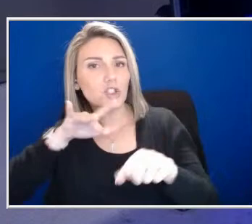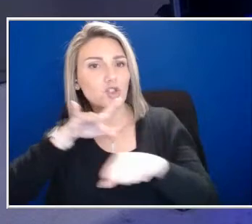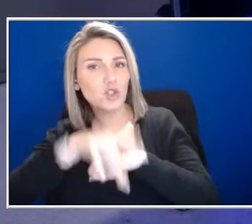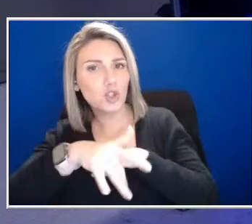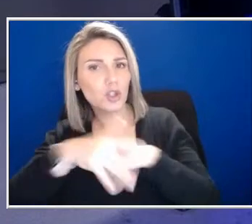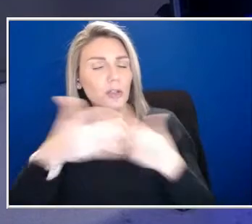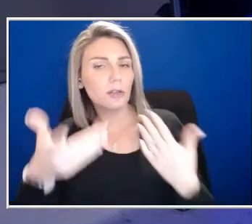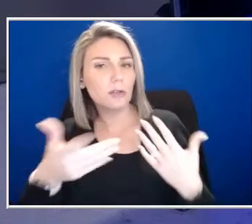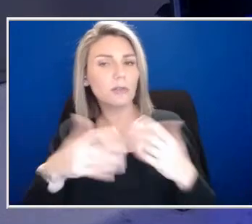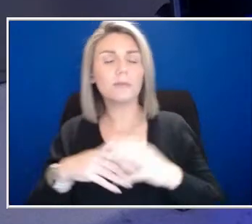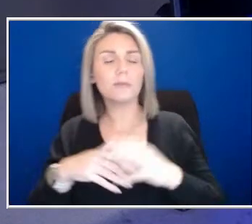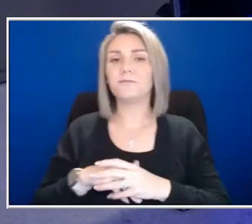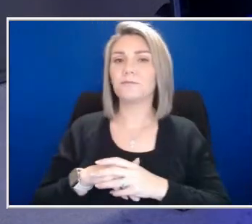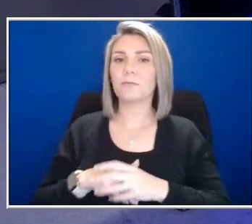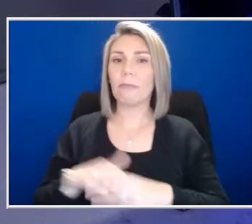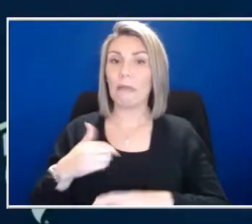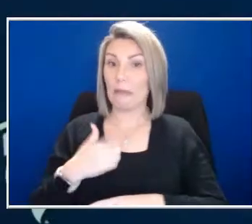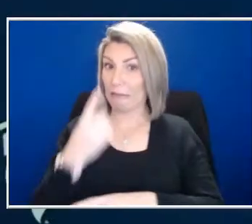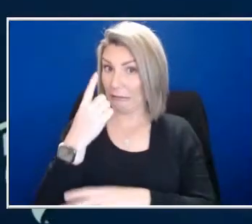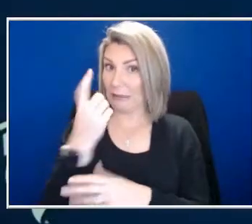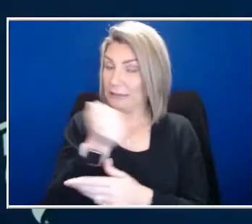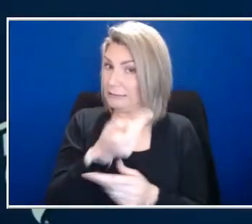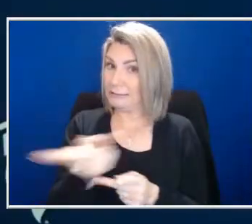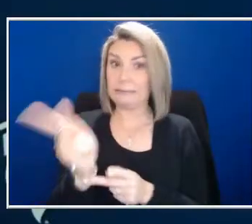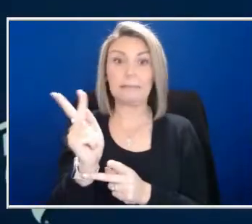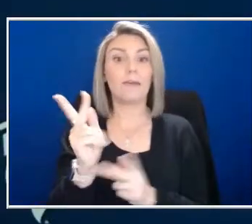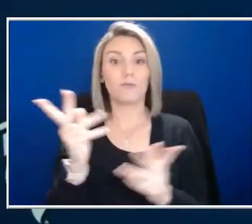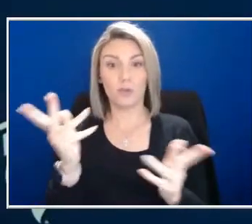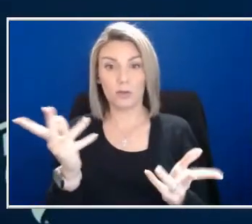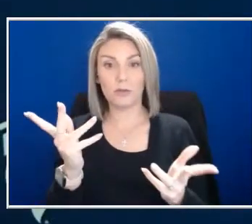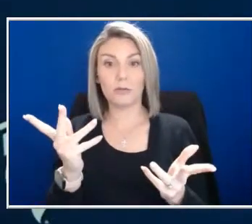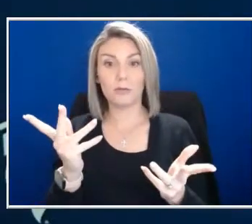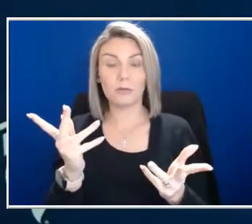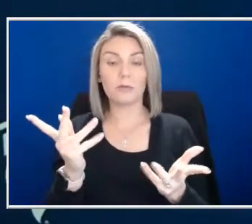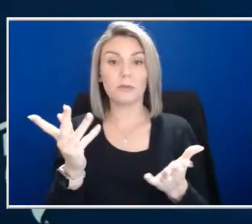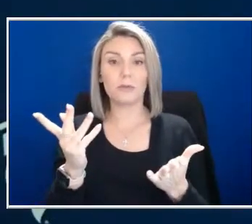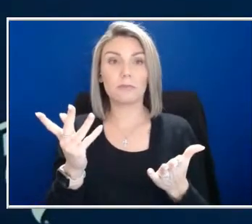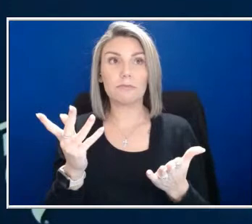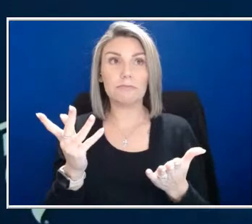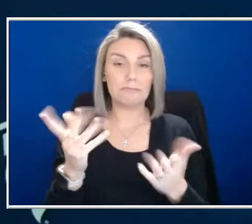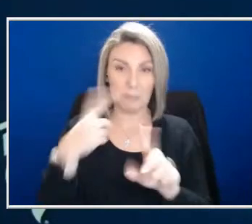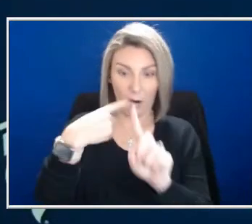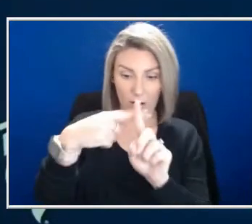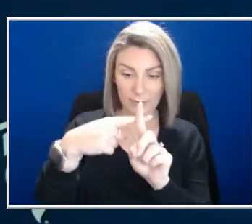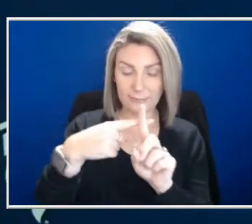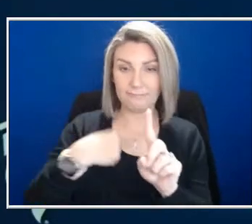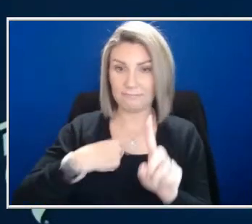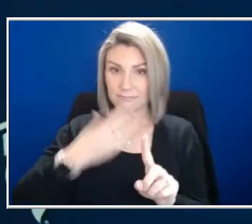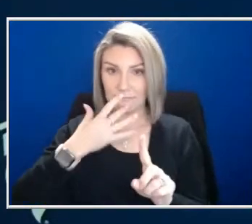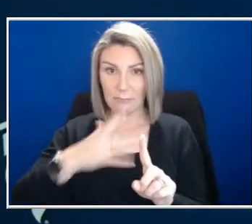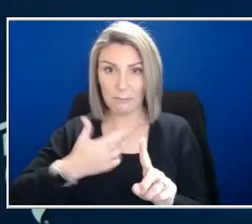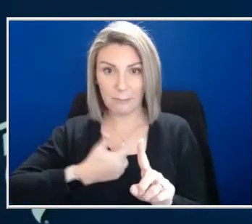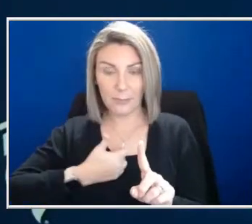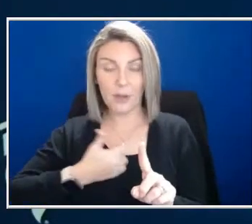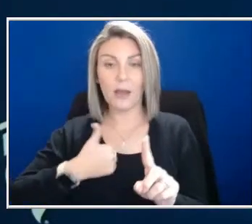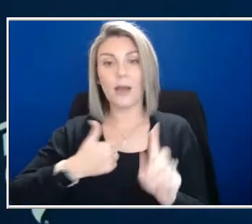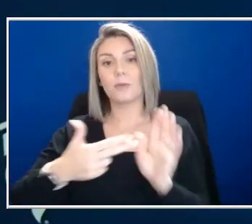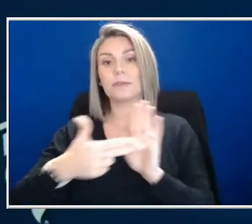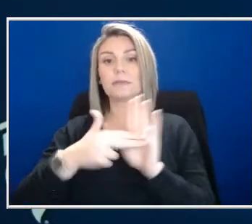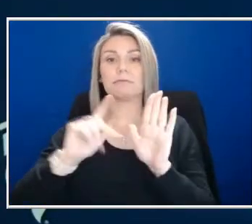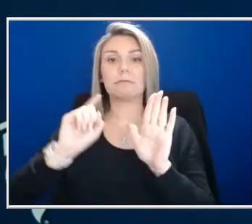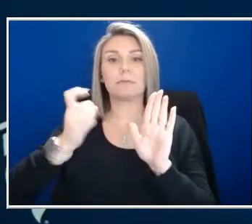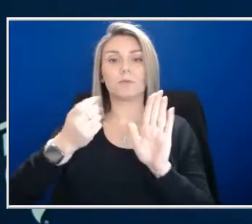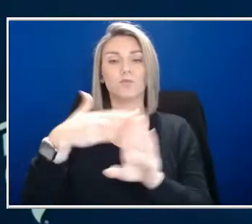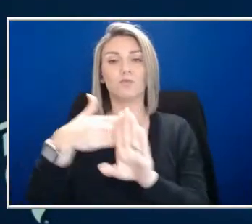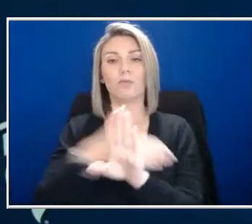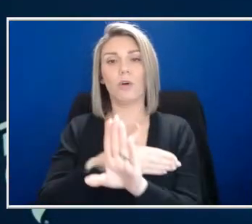I think there's several areas where I'm very lucky. One of them is I was diagnosed before